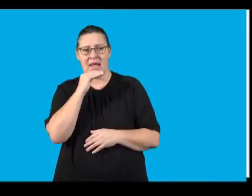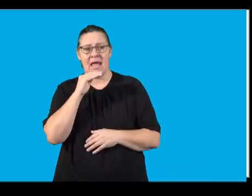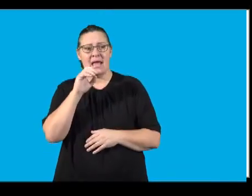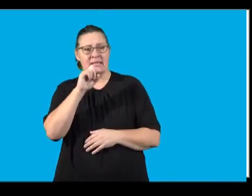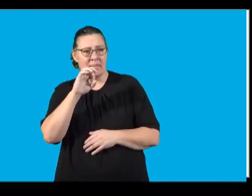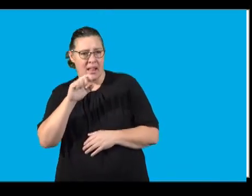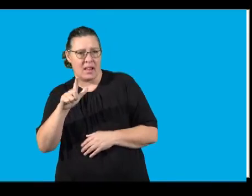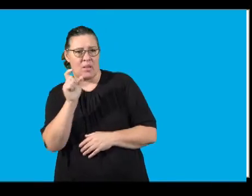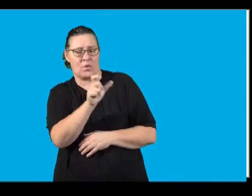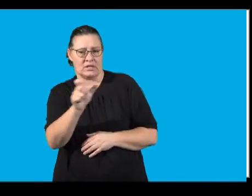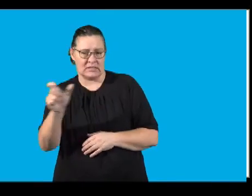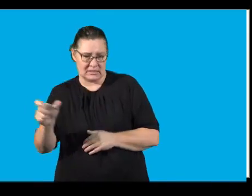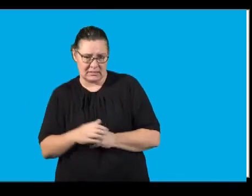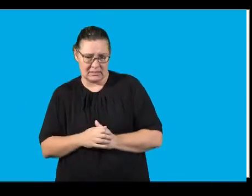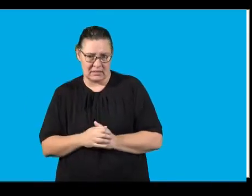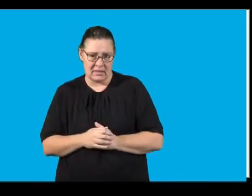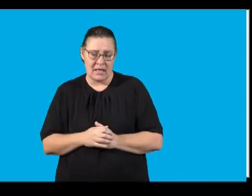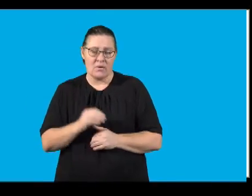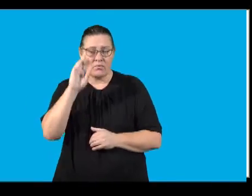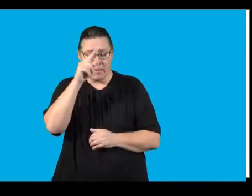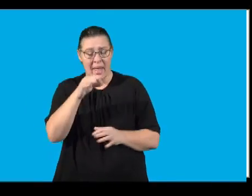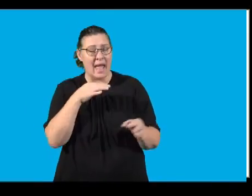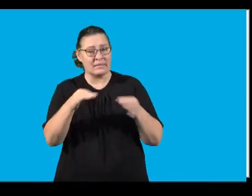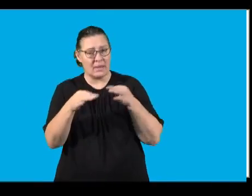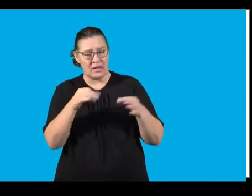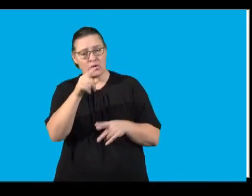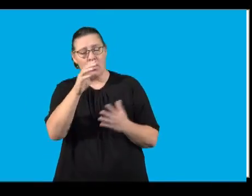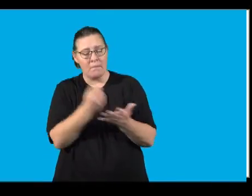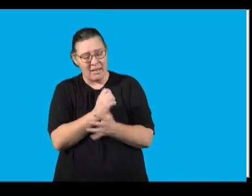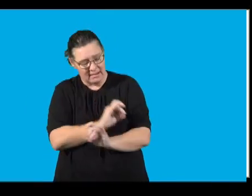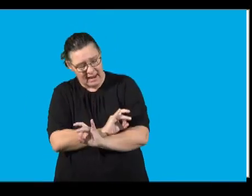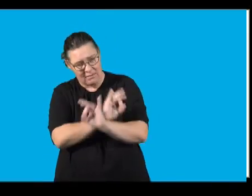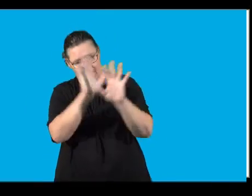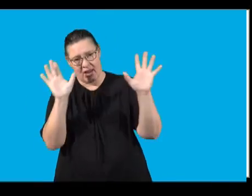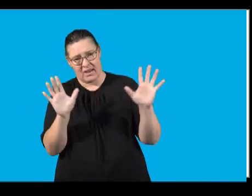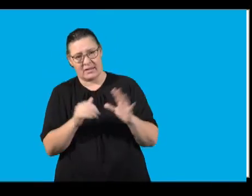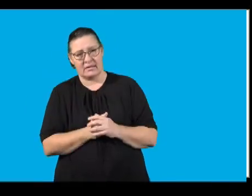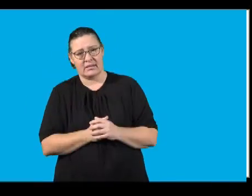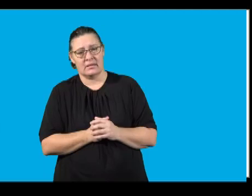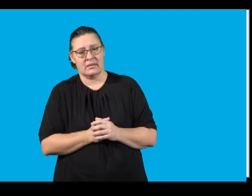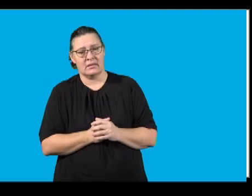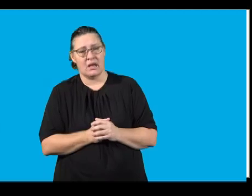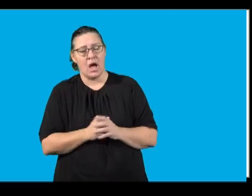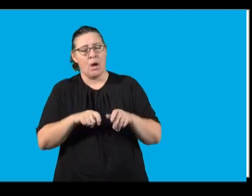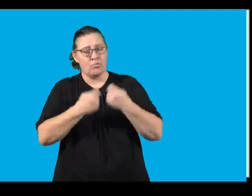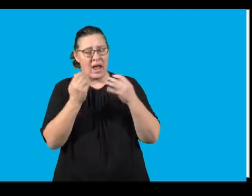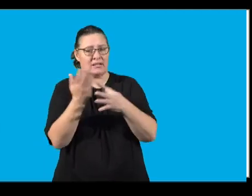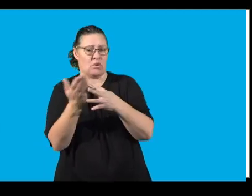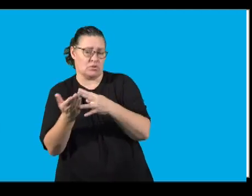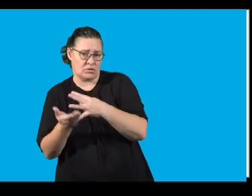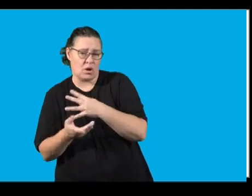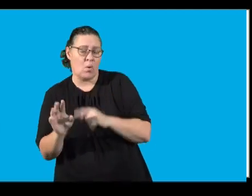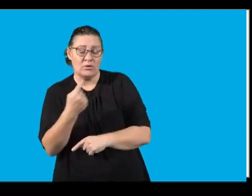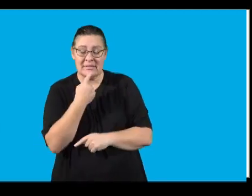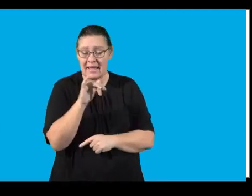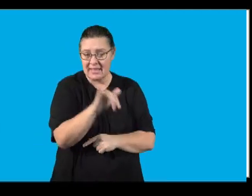of Isabel's words. So remember, explain. You need to clarify it. All right, break it down.